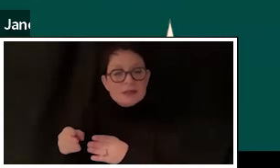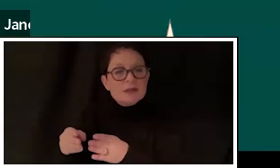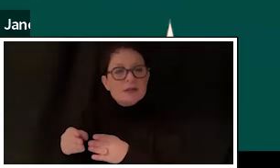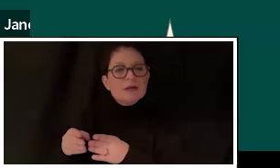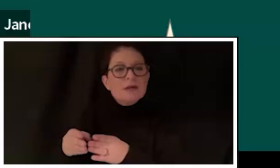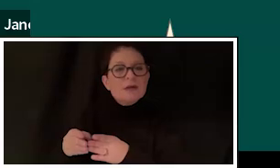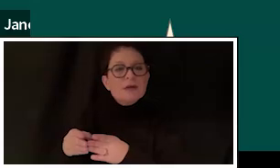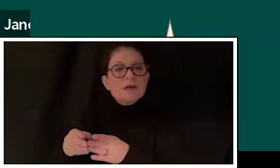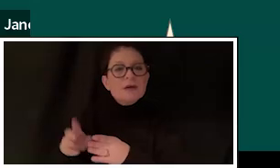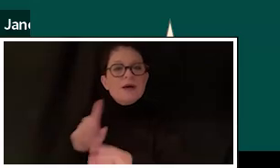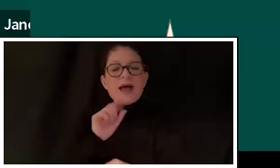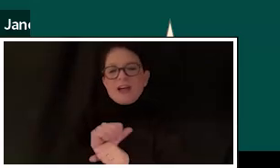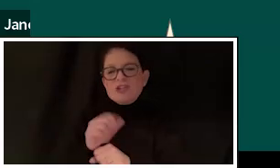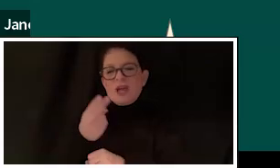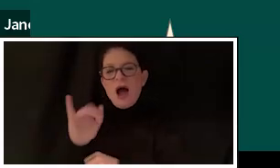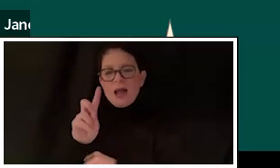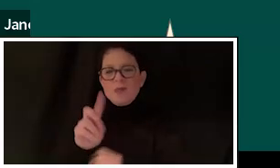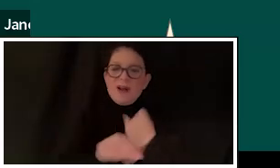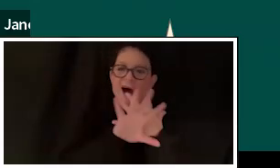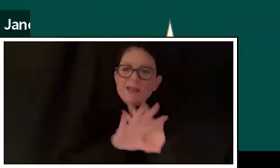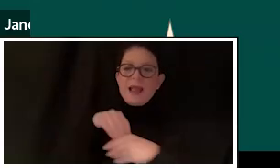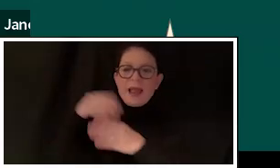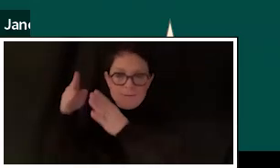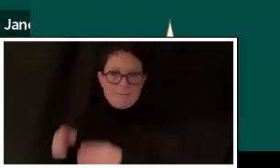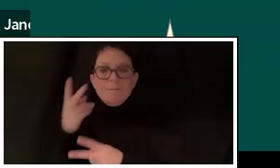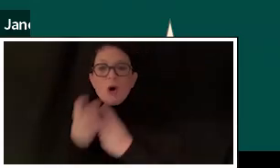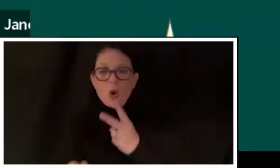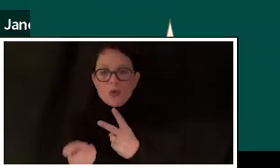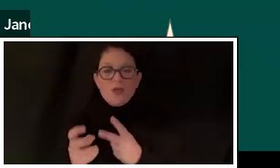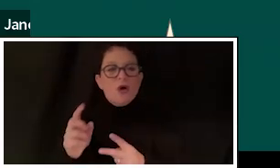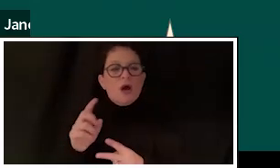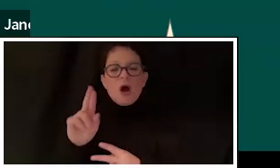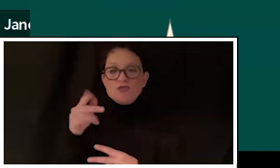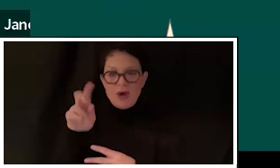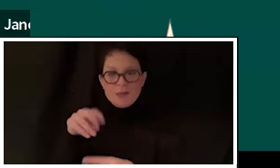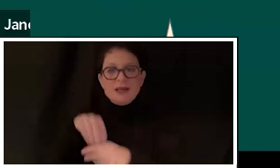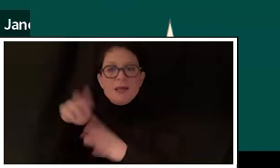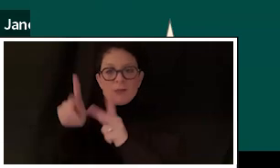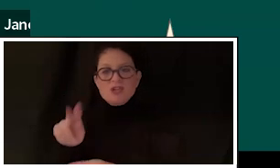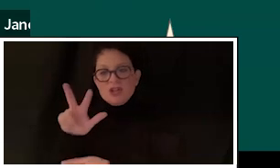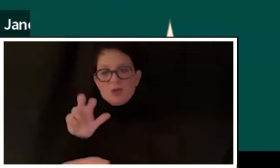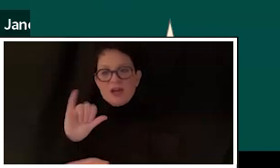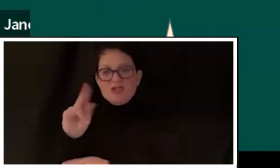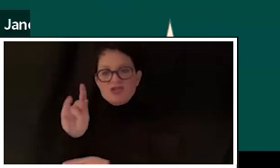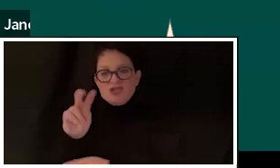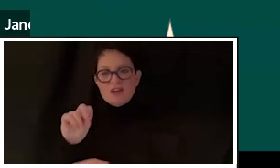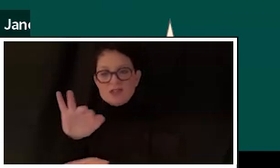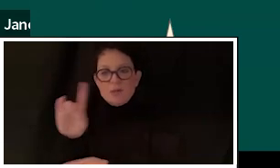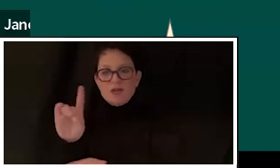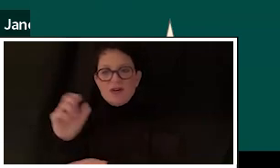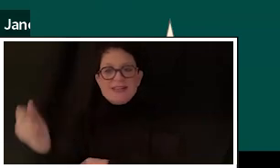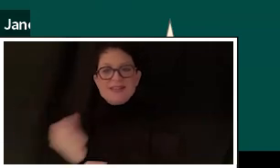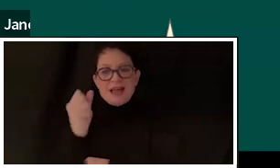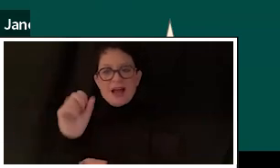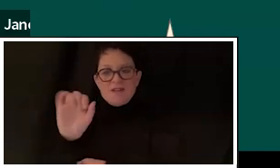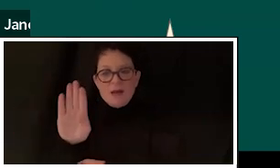we're going to do hybrid. So in person at Ripon, 300 Jefferson Boulevard on Saturday,